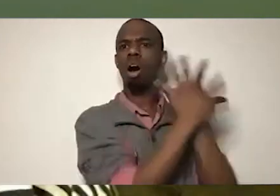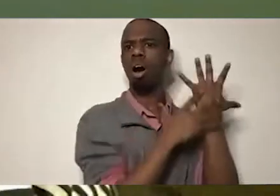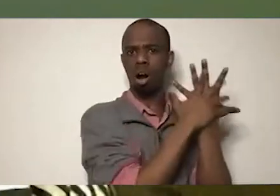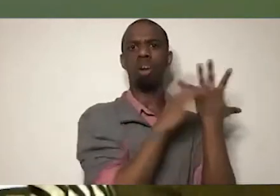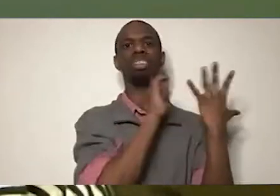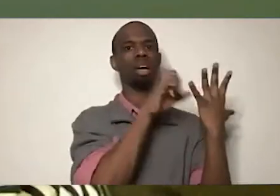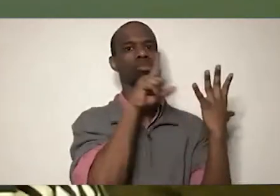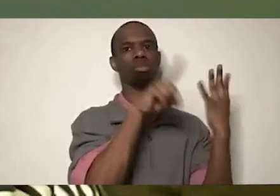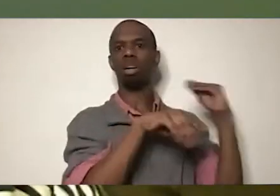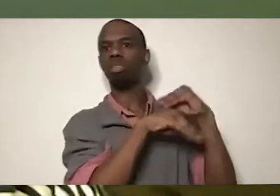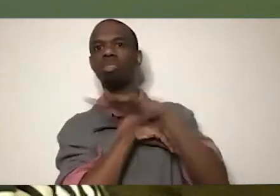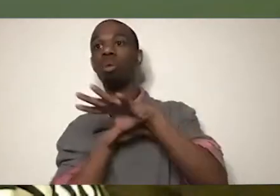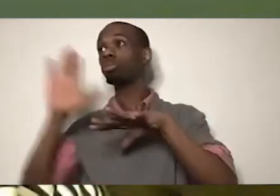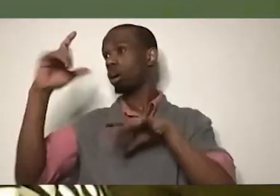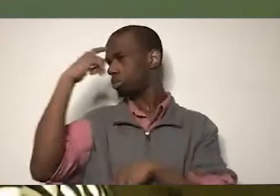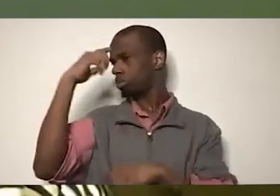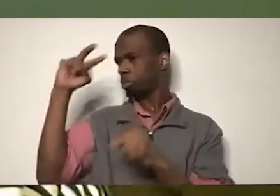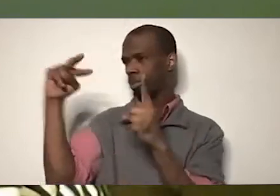You're muted, Harriet.